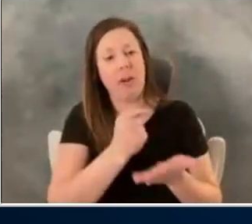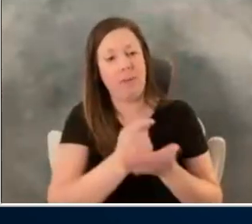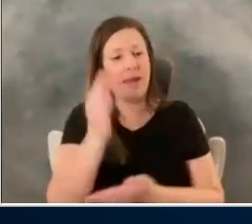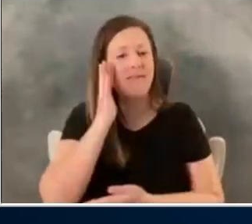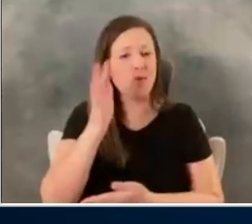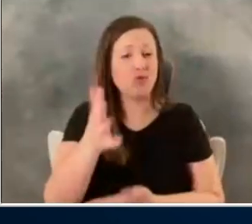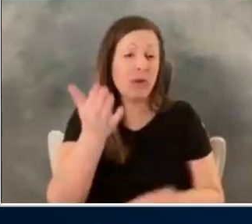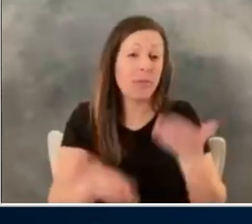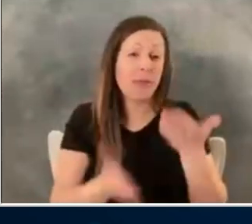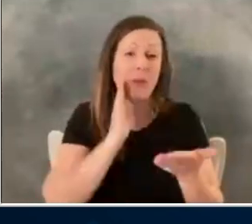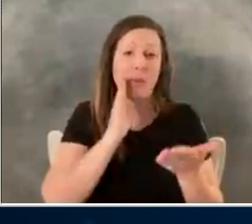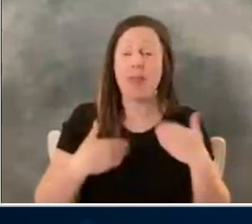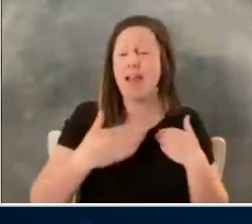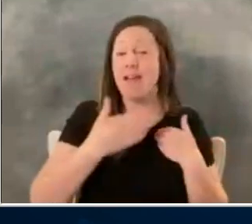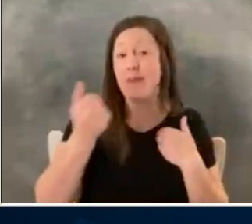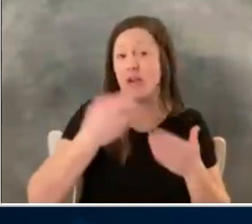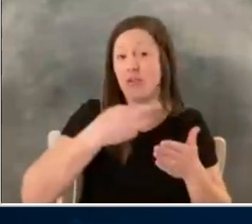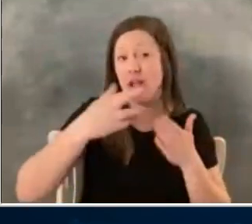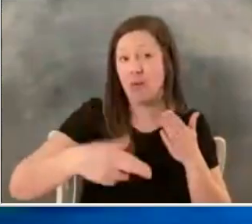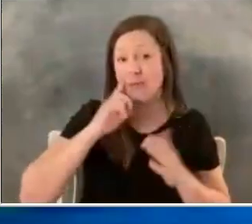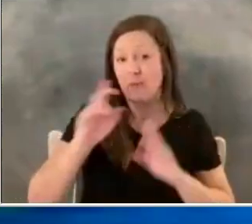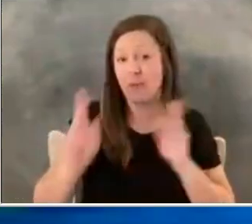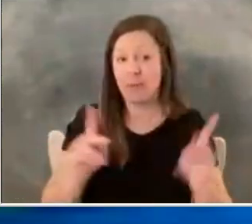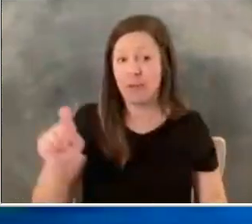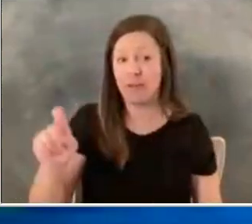better outcomes for patients?